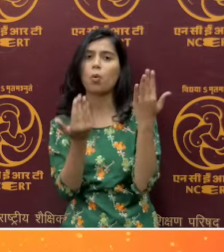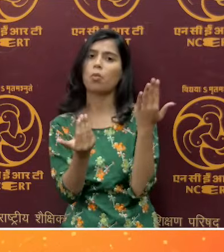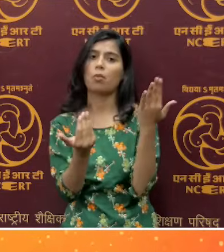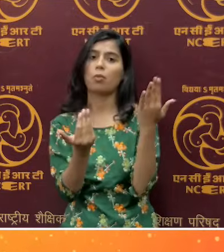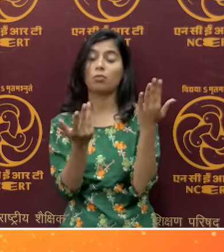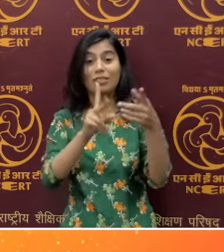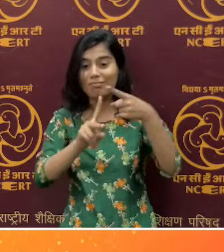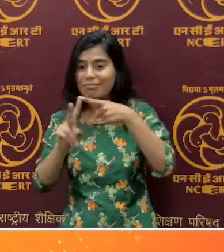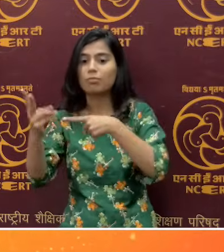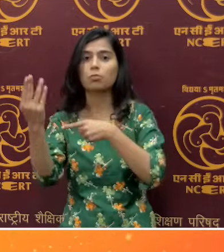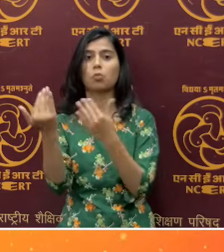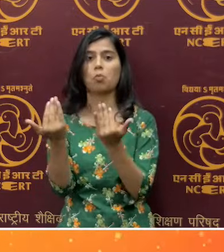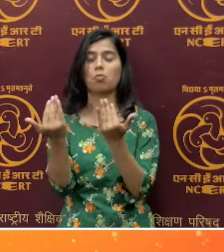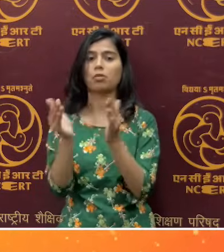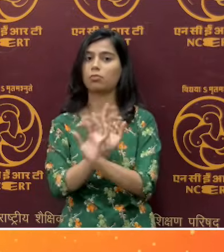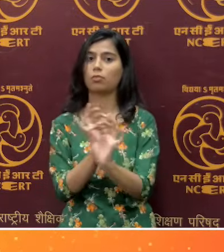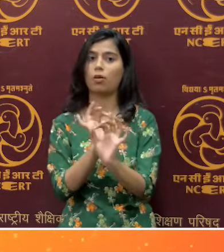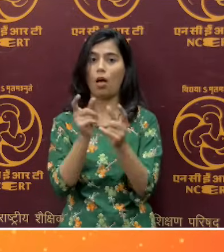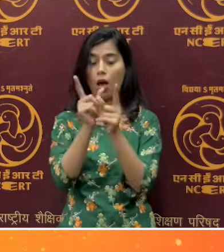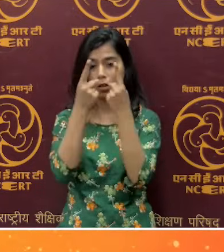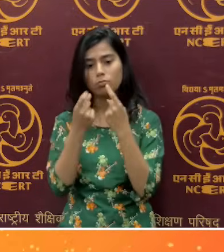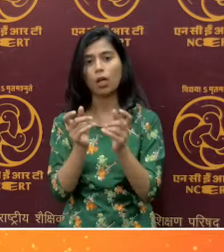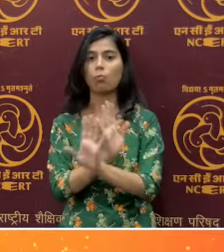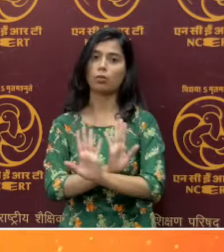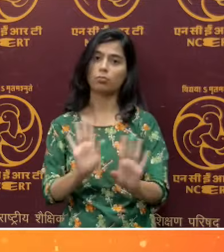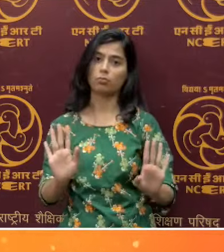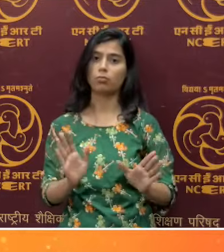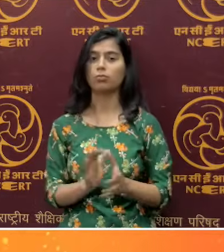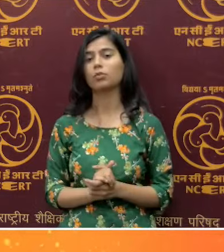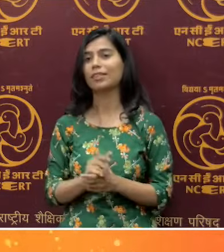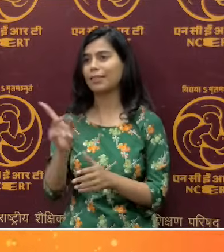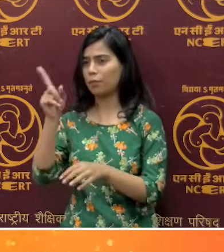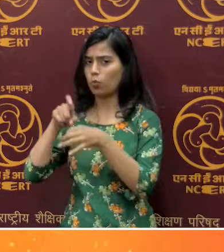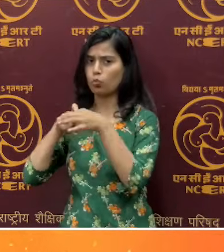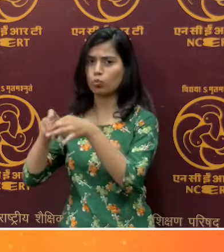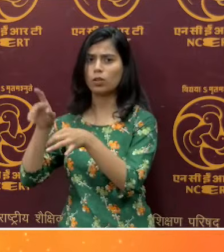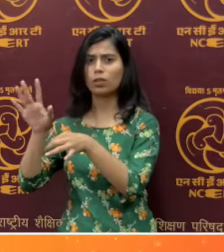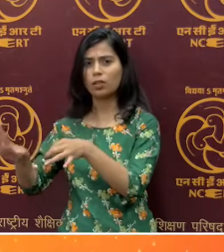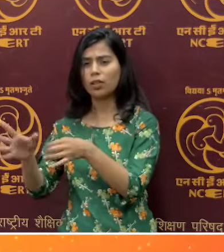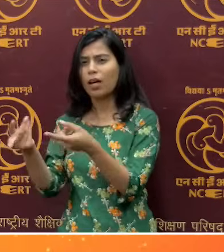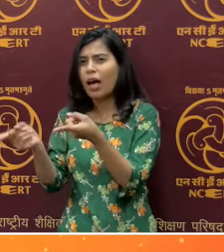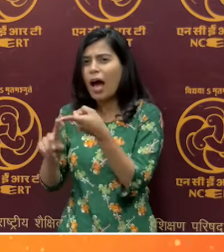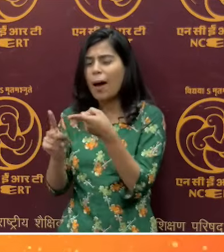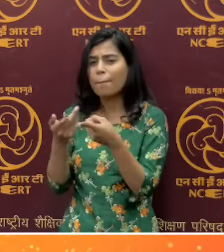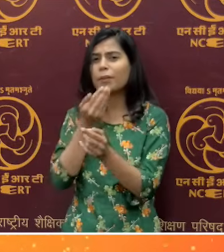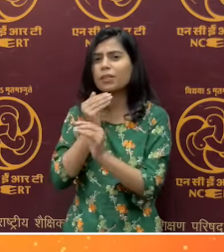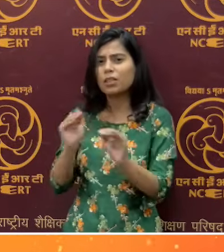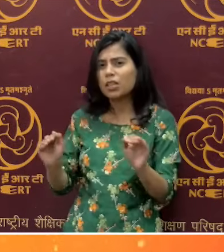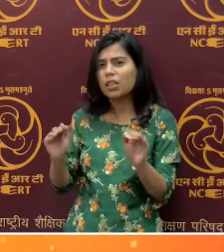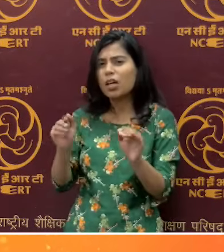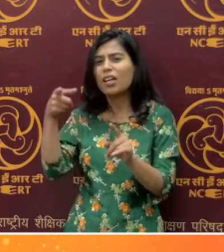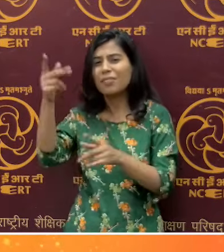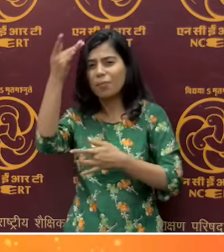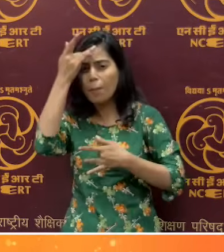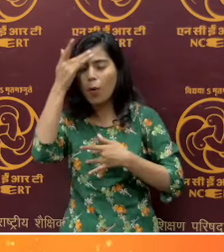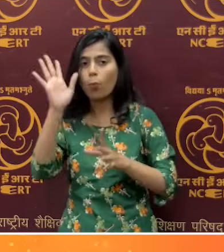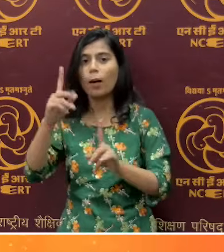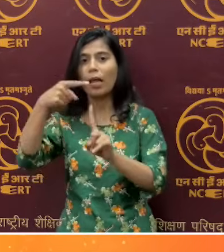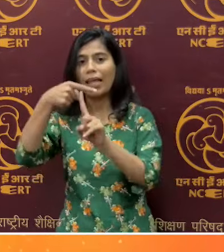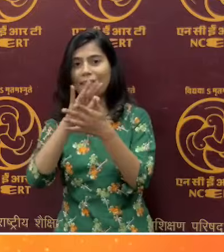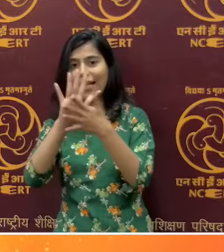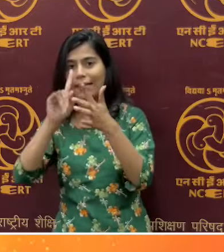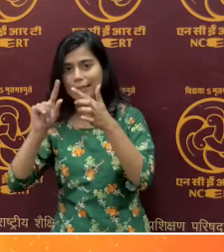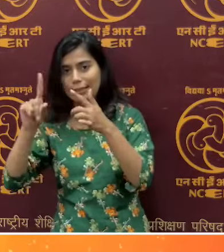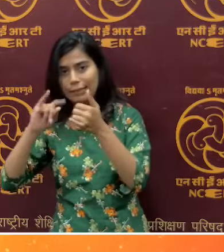check. I think this is the answer to the question. What will happen if a student has thalassemia, what to do? I think that's what you can do,